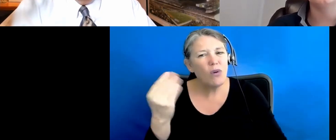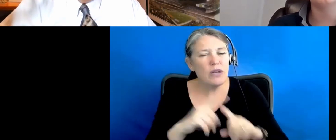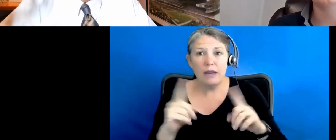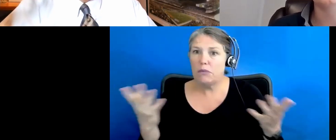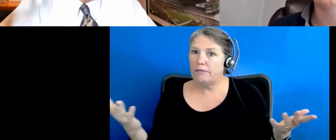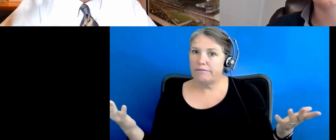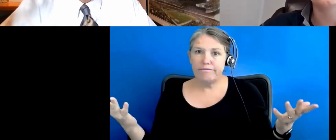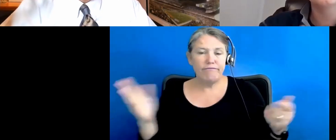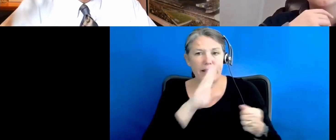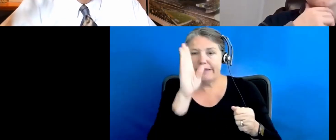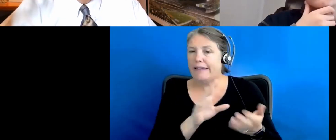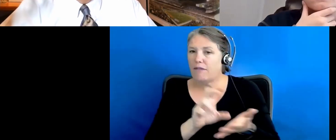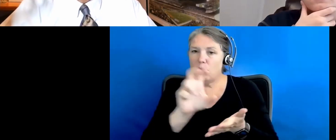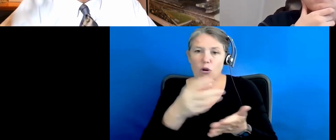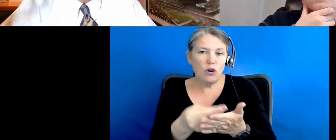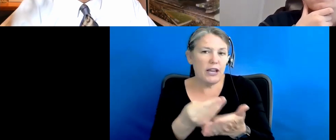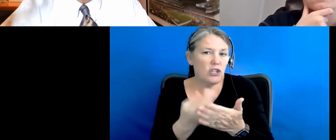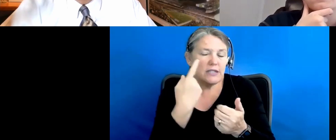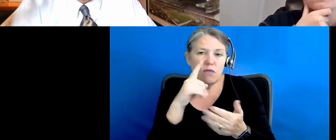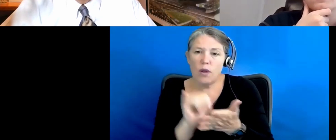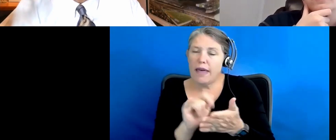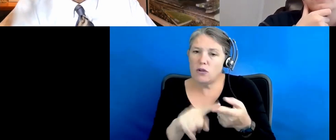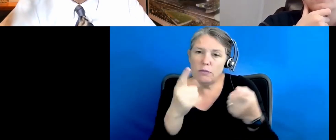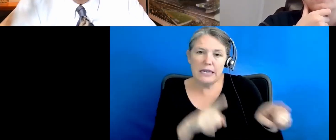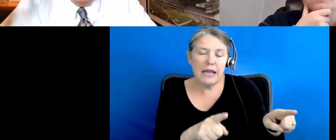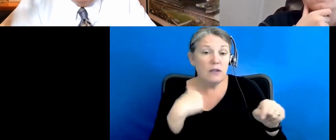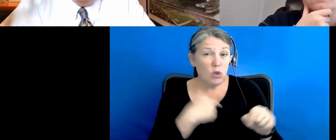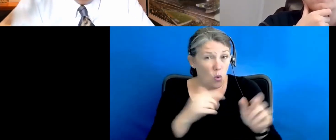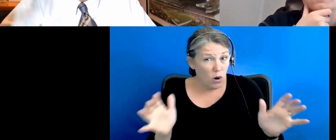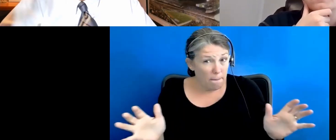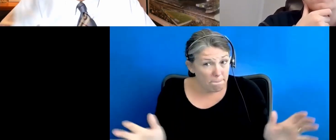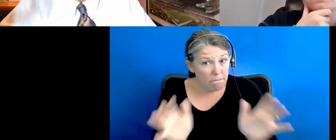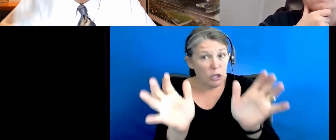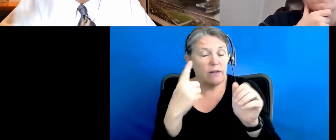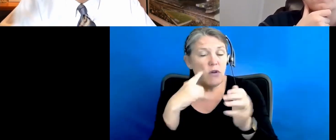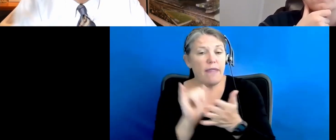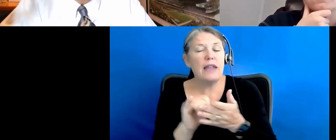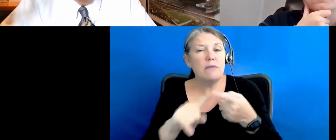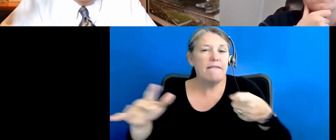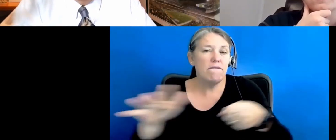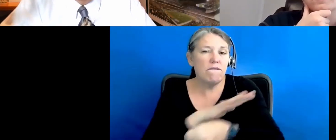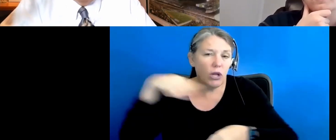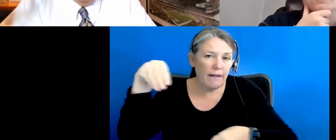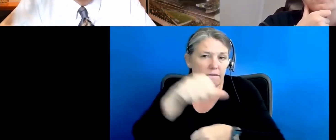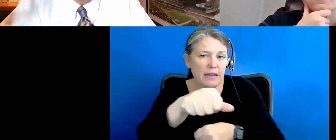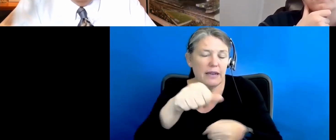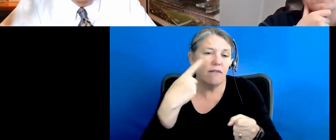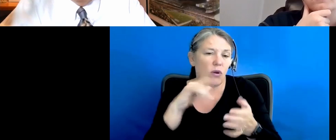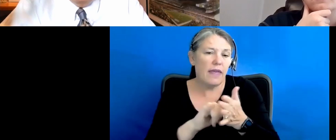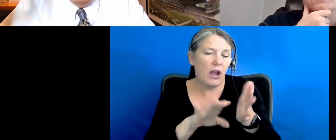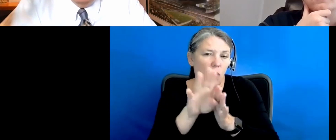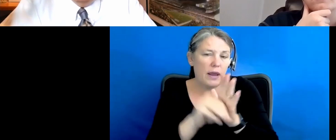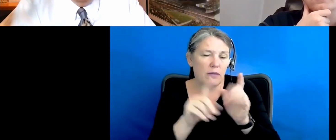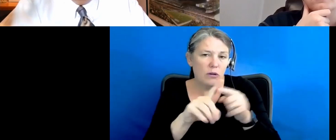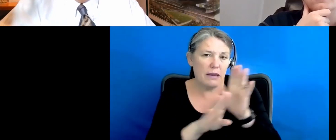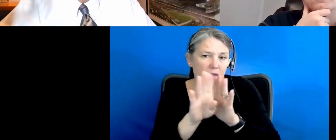never appropriations for that to be done. So we're pushing for that to be fully funded and for that curricula to be developed